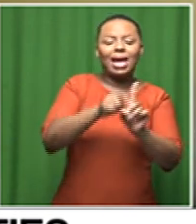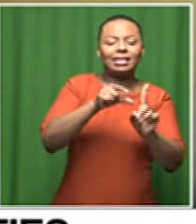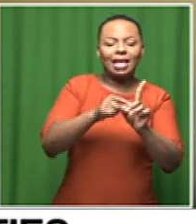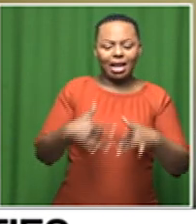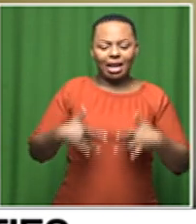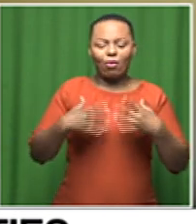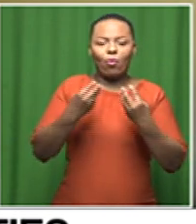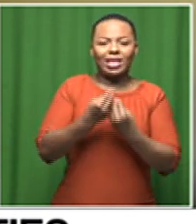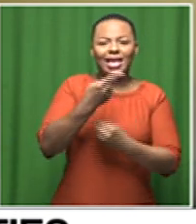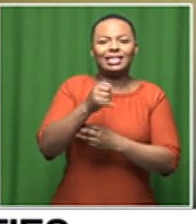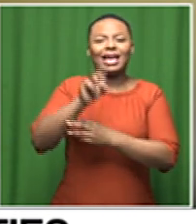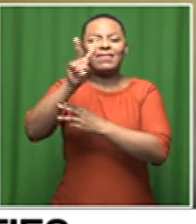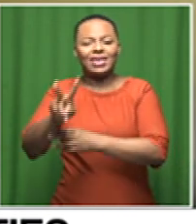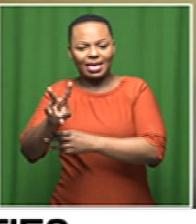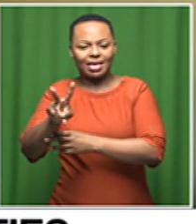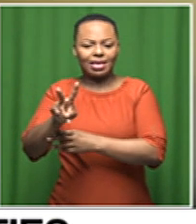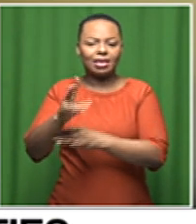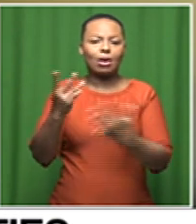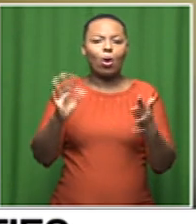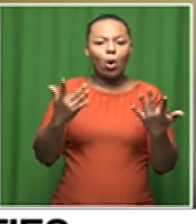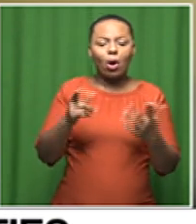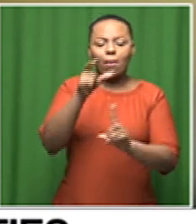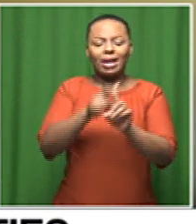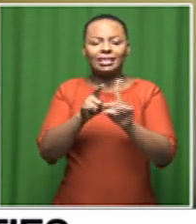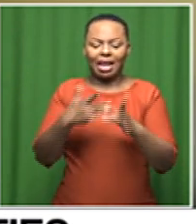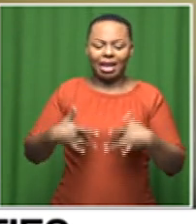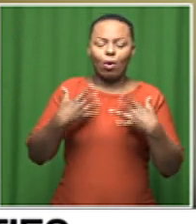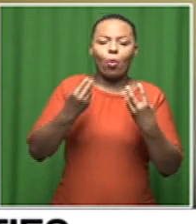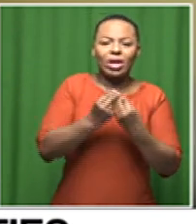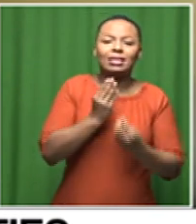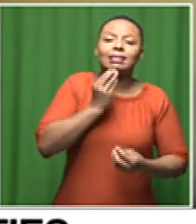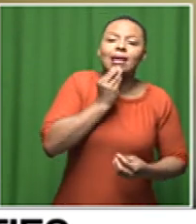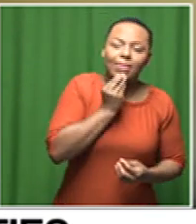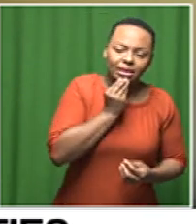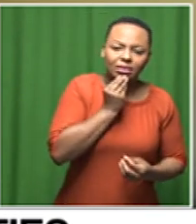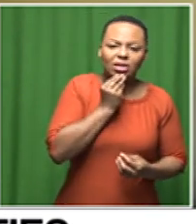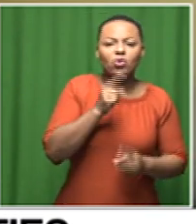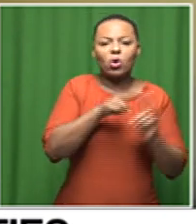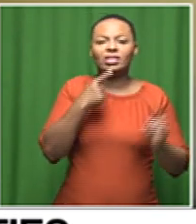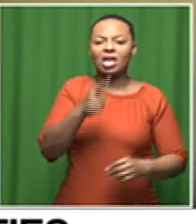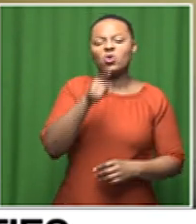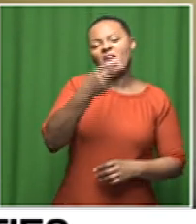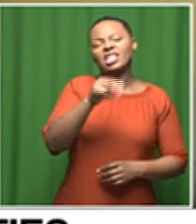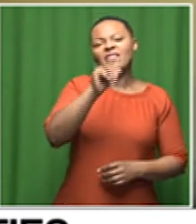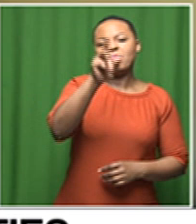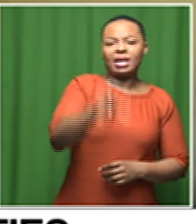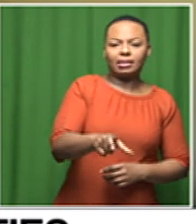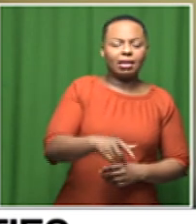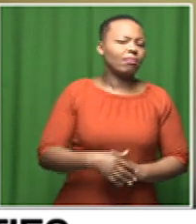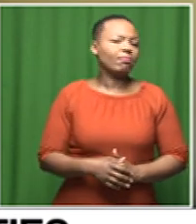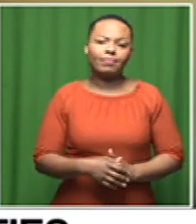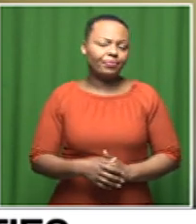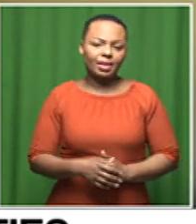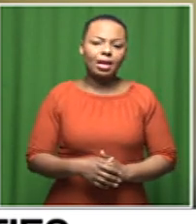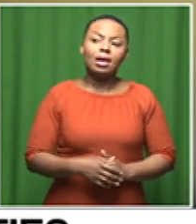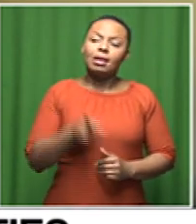diabetic. You're someone who's living with diabetes. So communication is adequate. One of the main complaints I get with patients, they come in and say, doctor, I've had